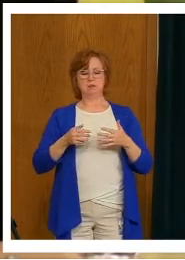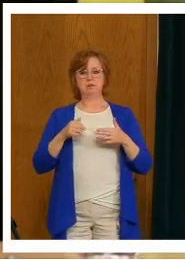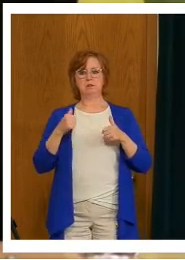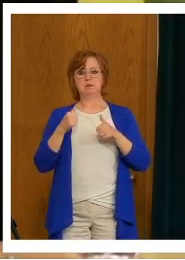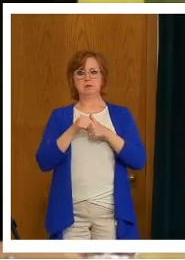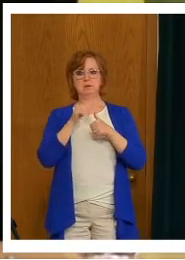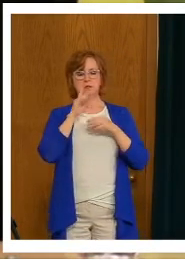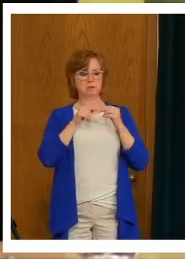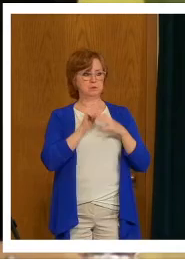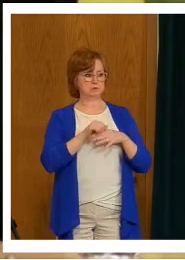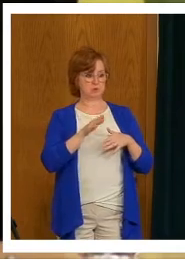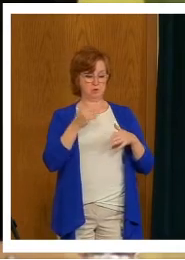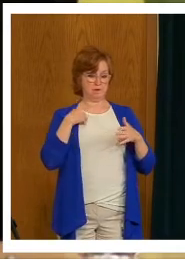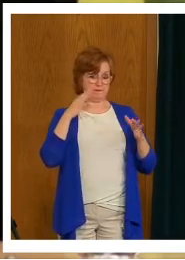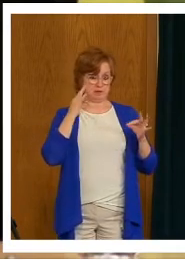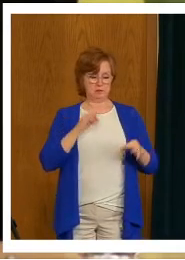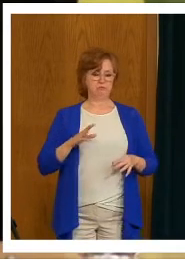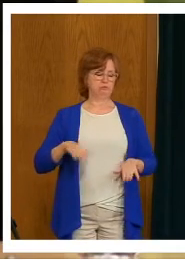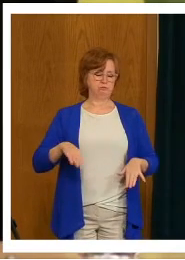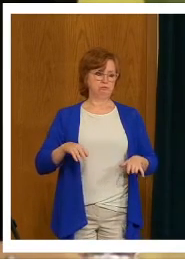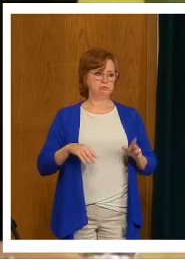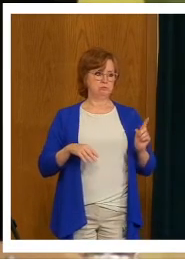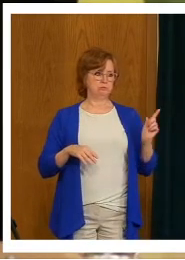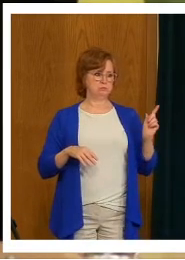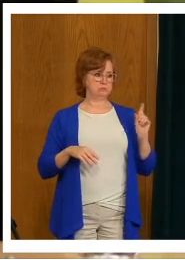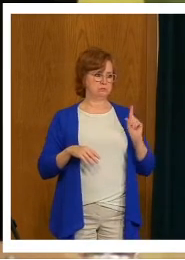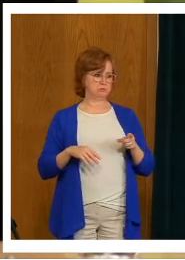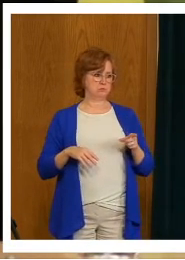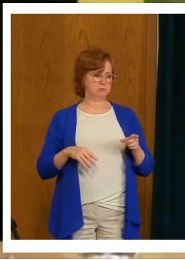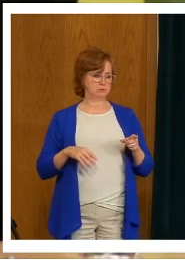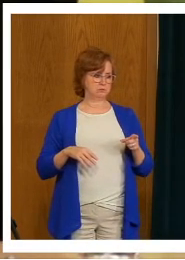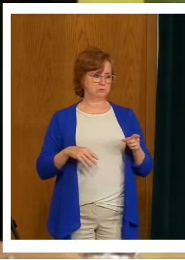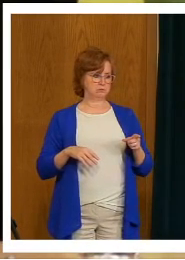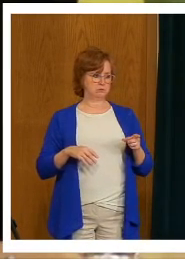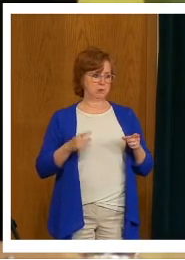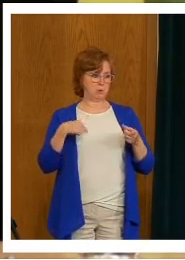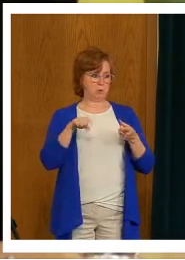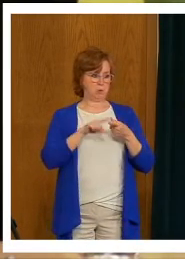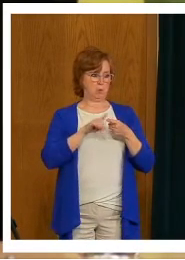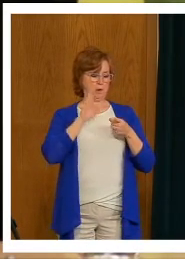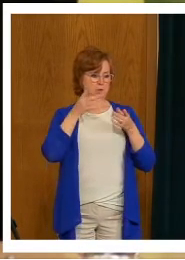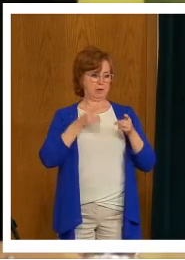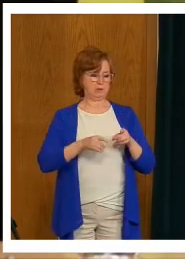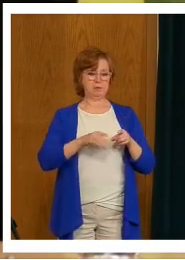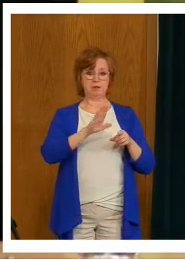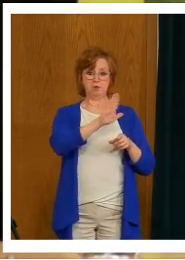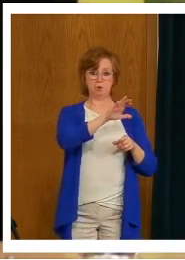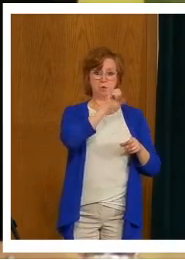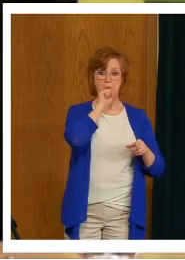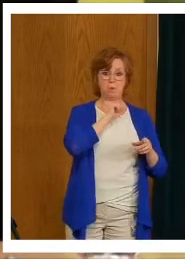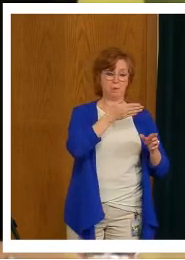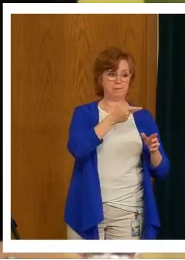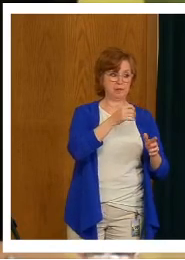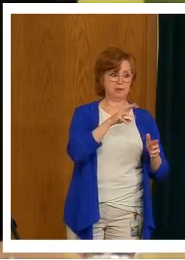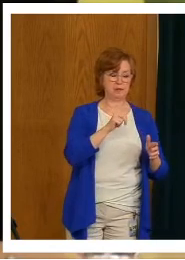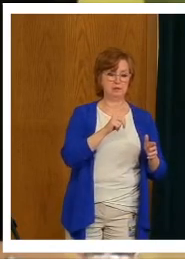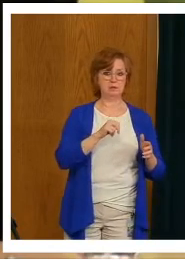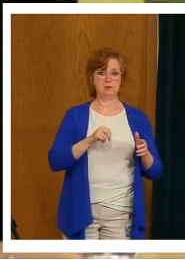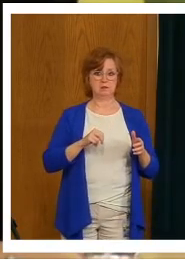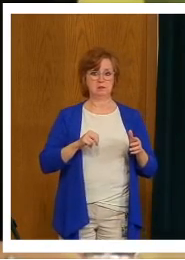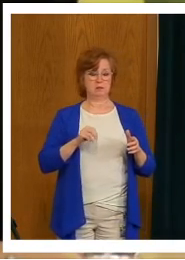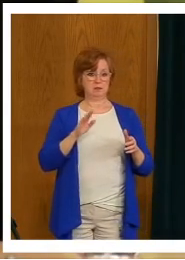crowds and everything else. And I think the question was, can you clarify when we're going to reach stage 5 of the old plan, which I assume is still in